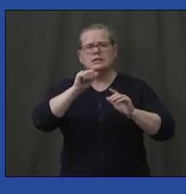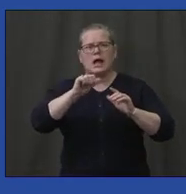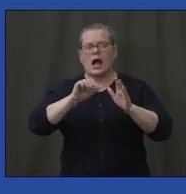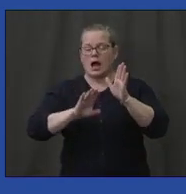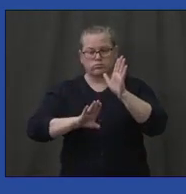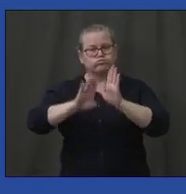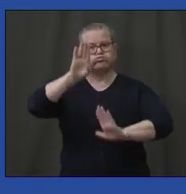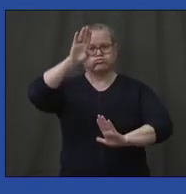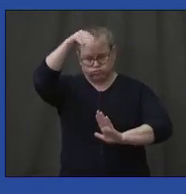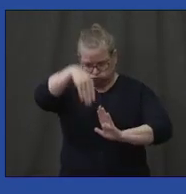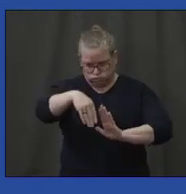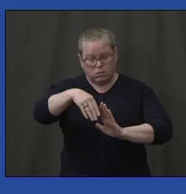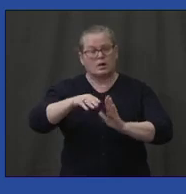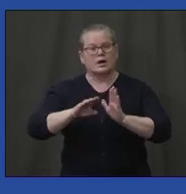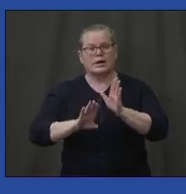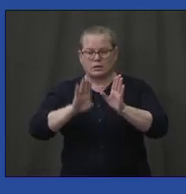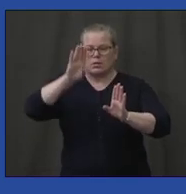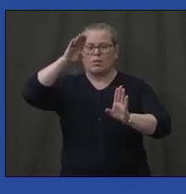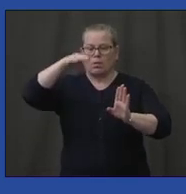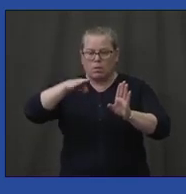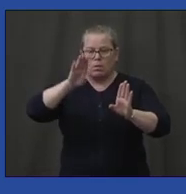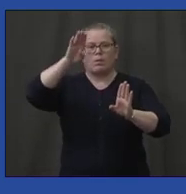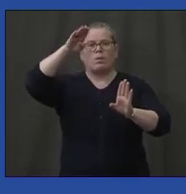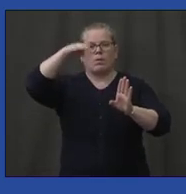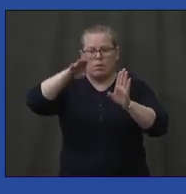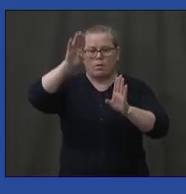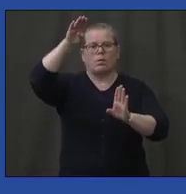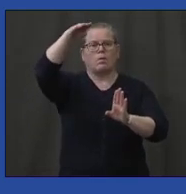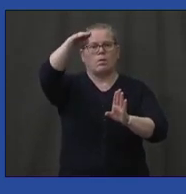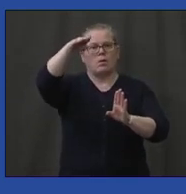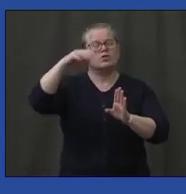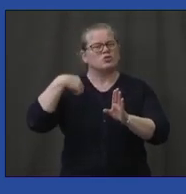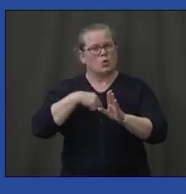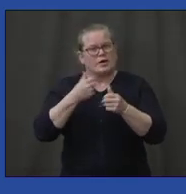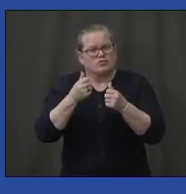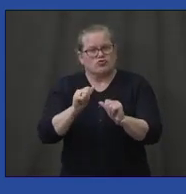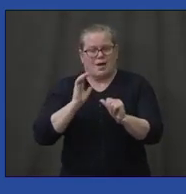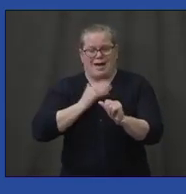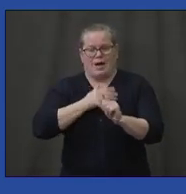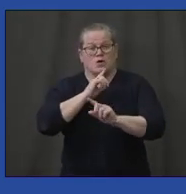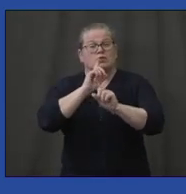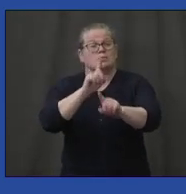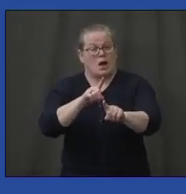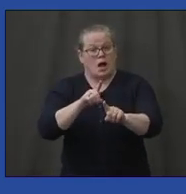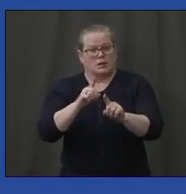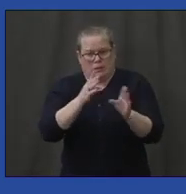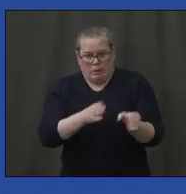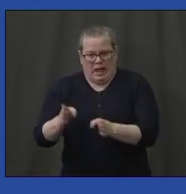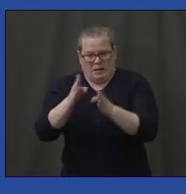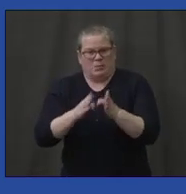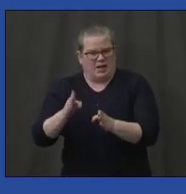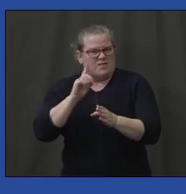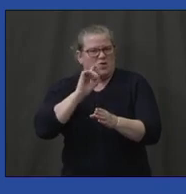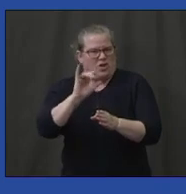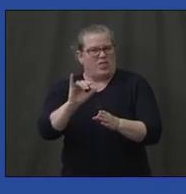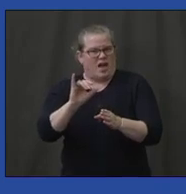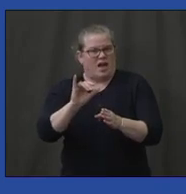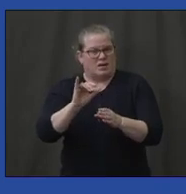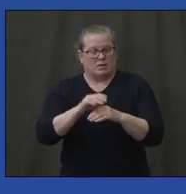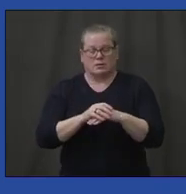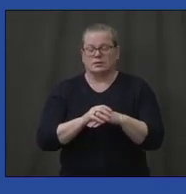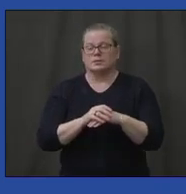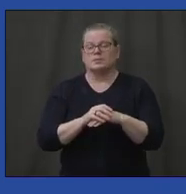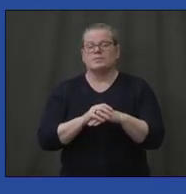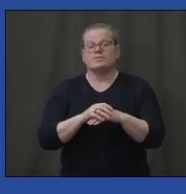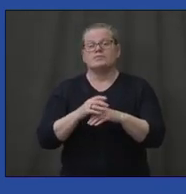our response. When I say coordinate our response, as we've described over the last couple of weeks now, what we're doing in